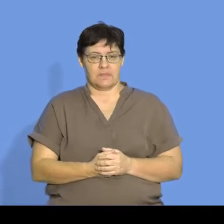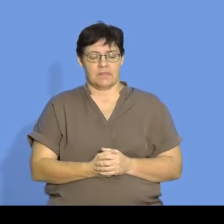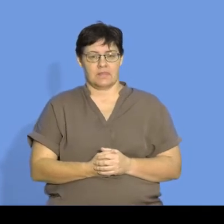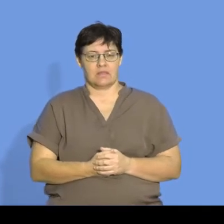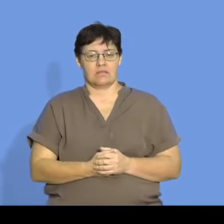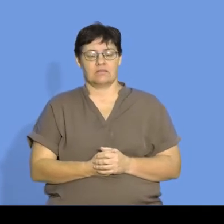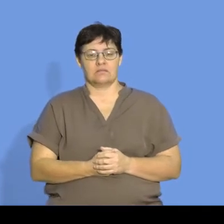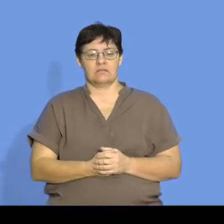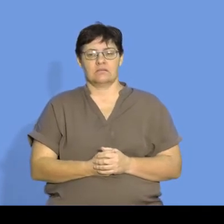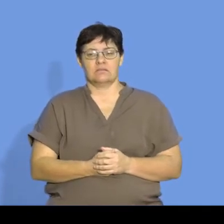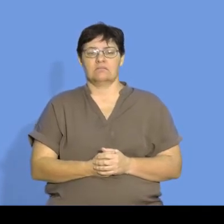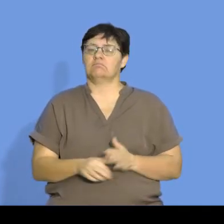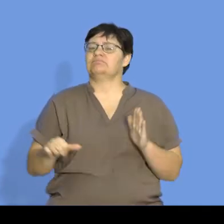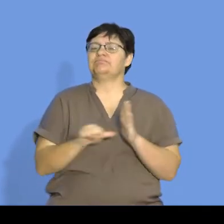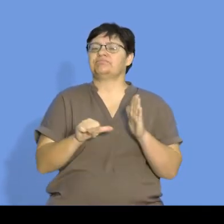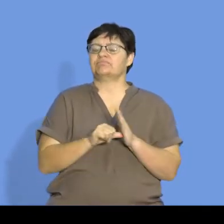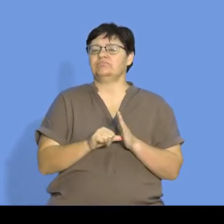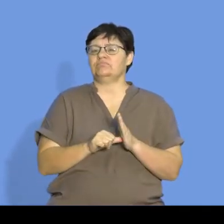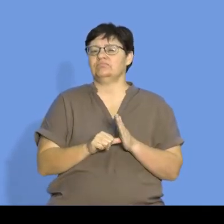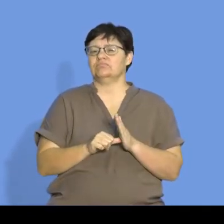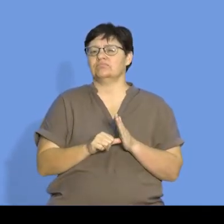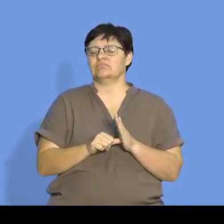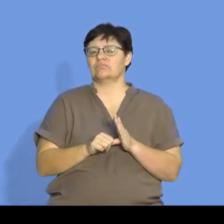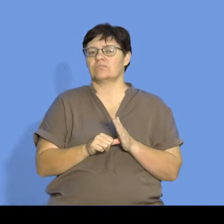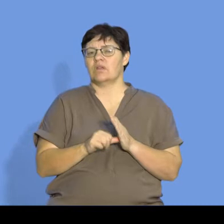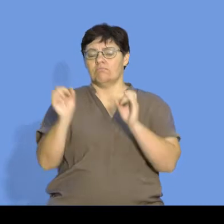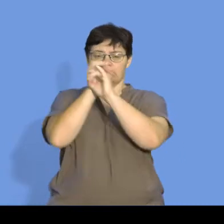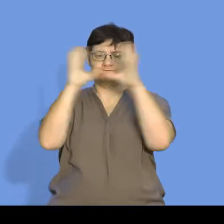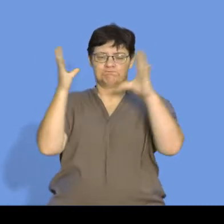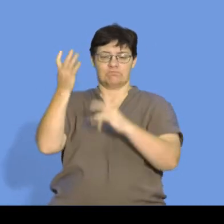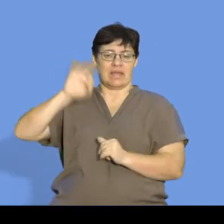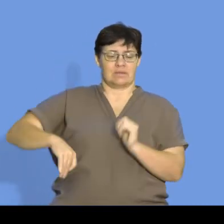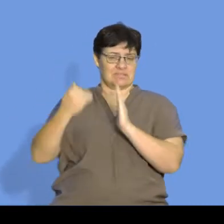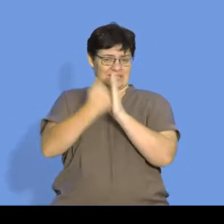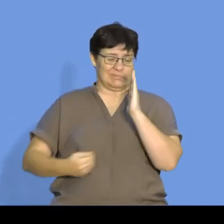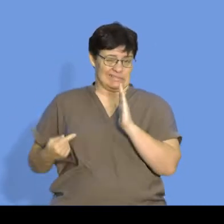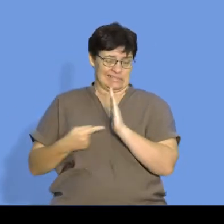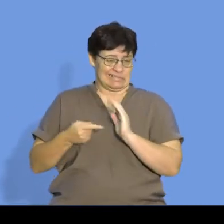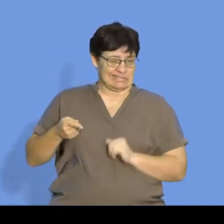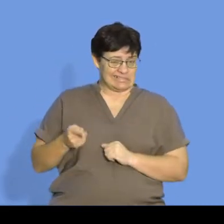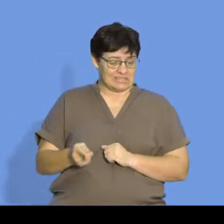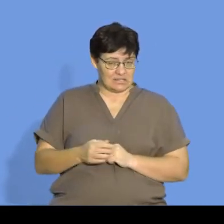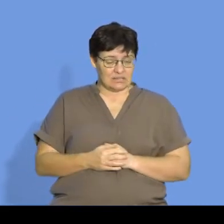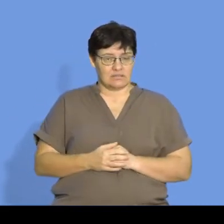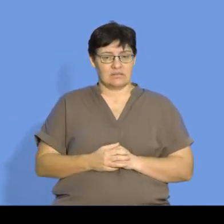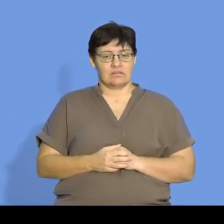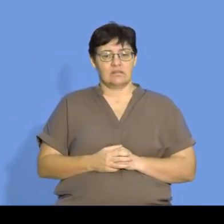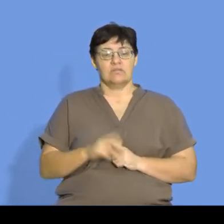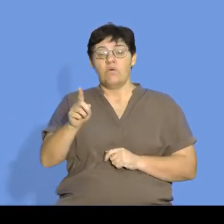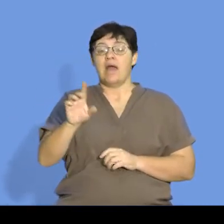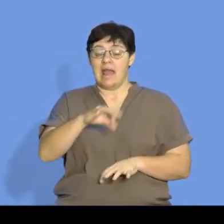What's the importance of your projected income statement? Remember, when you are analyzing the budgeted income